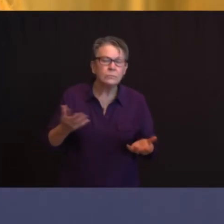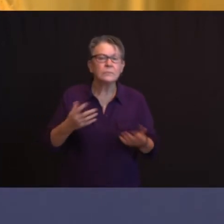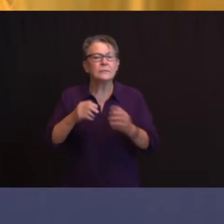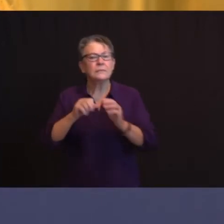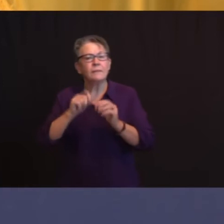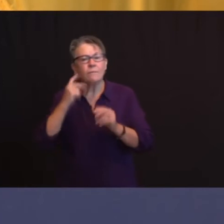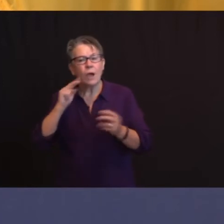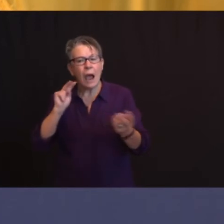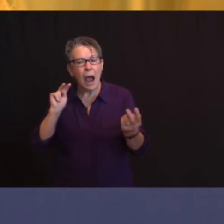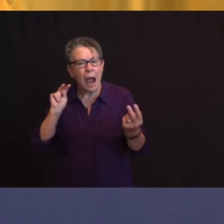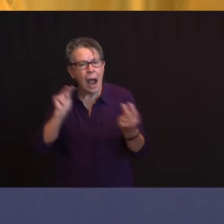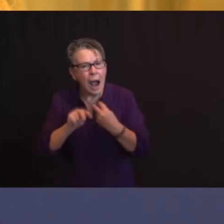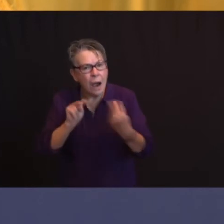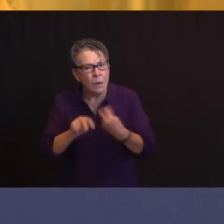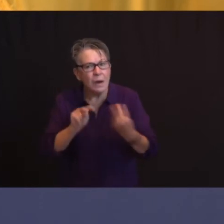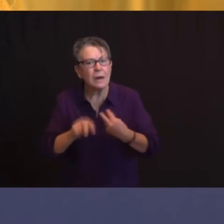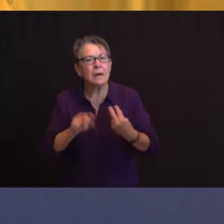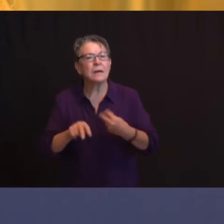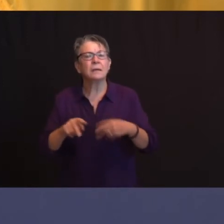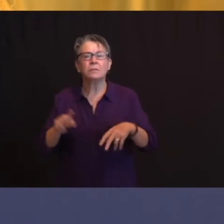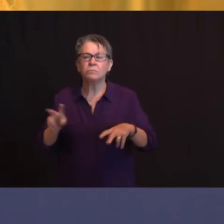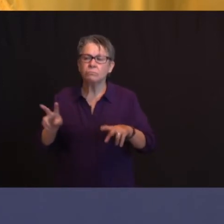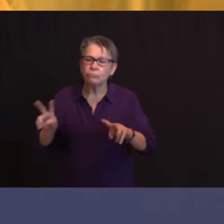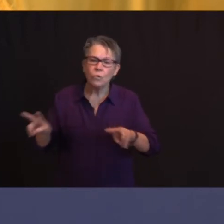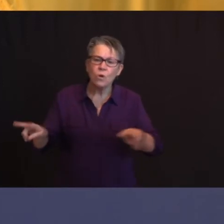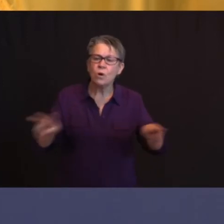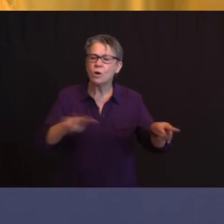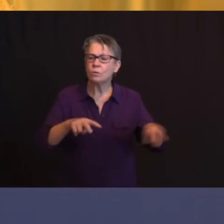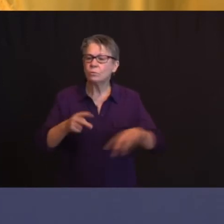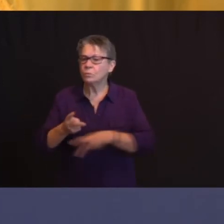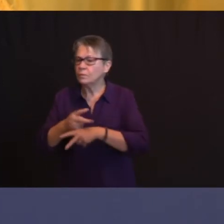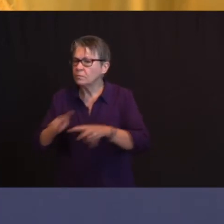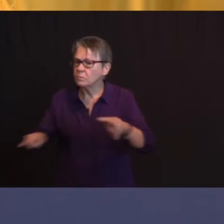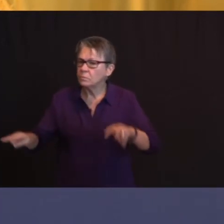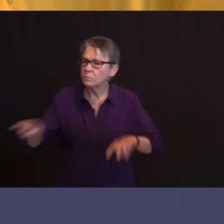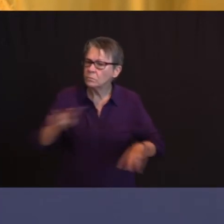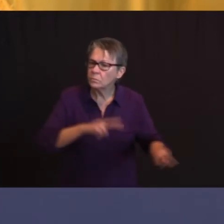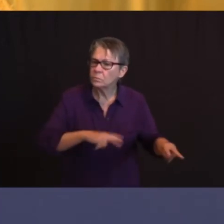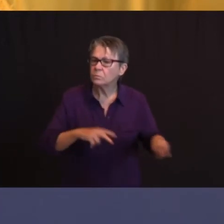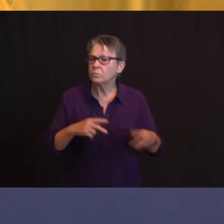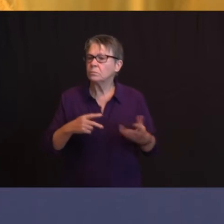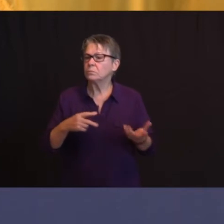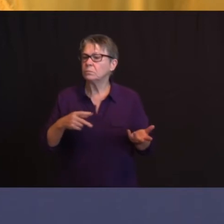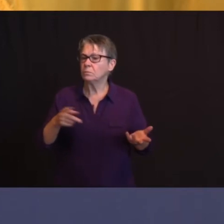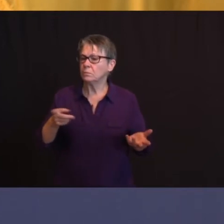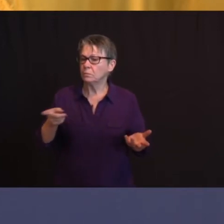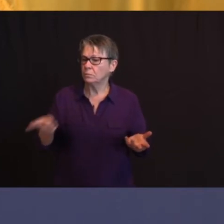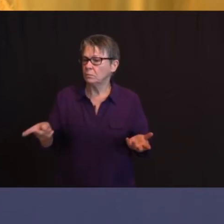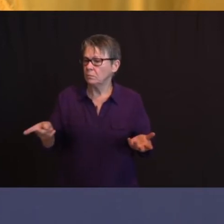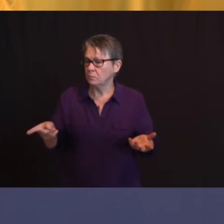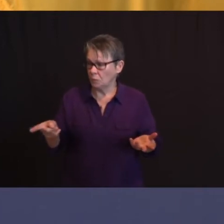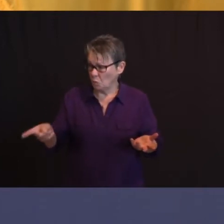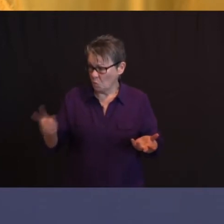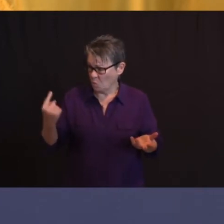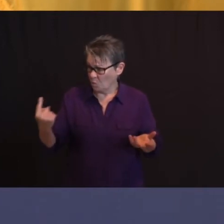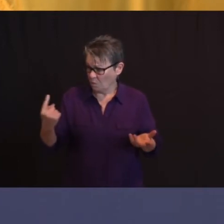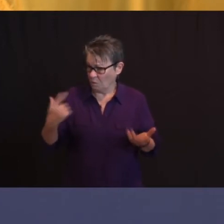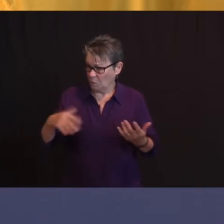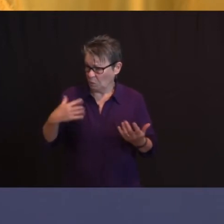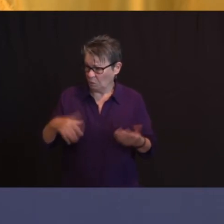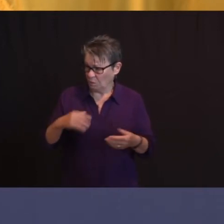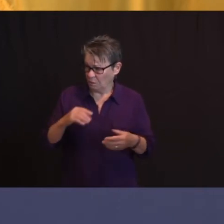you're the not just the front line. You're the only police force in 89 communities in the state. I don't know